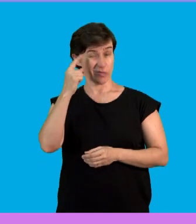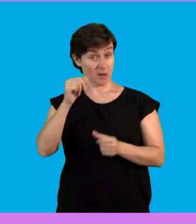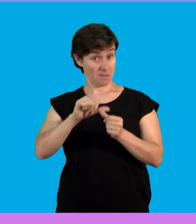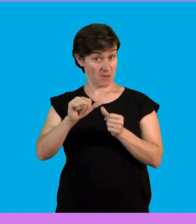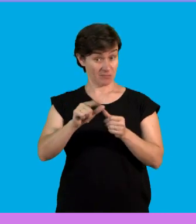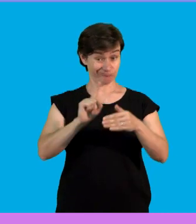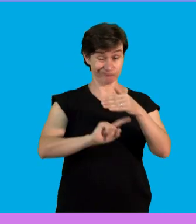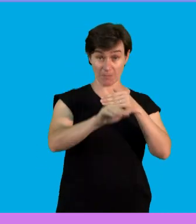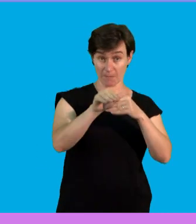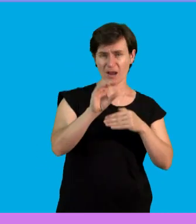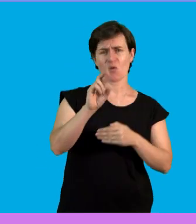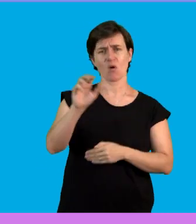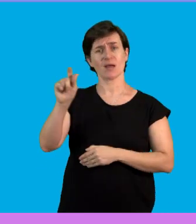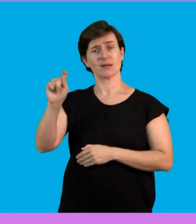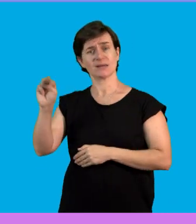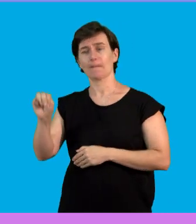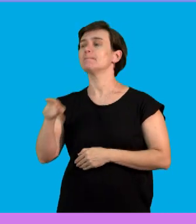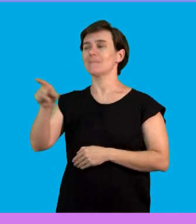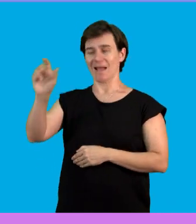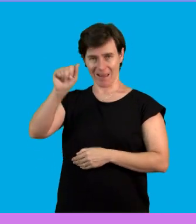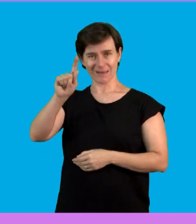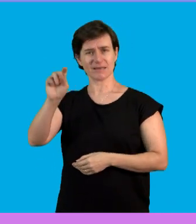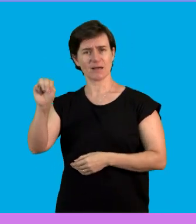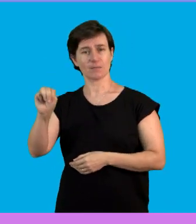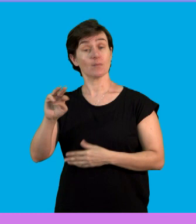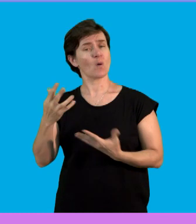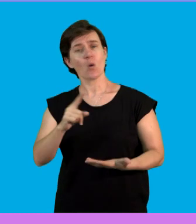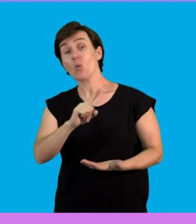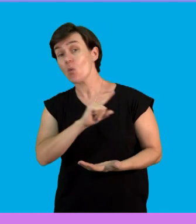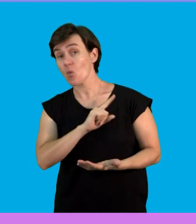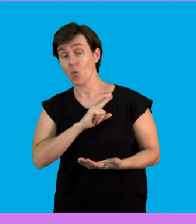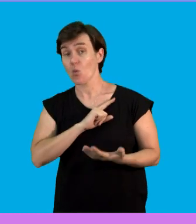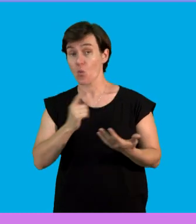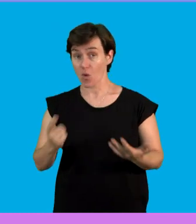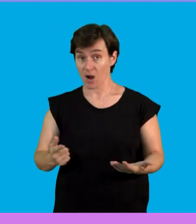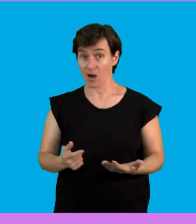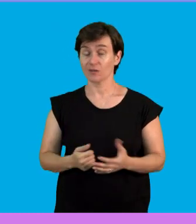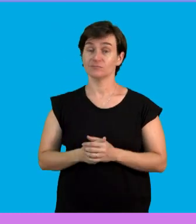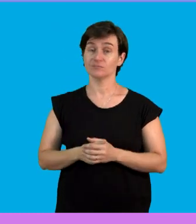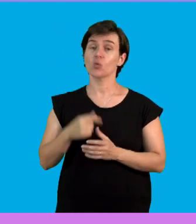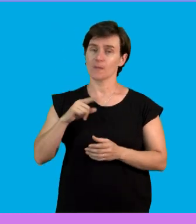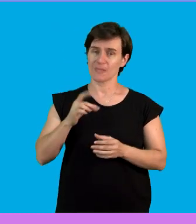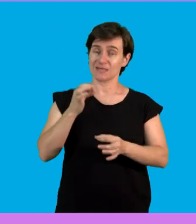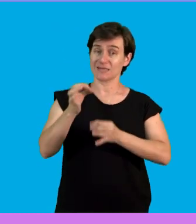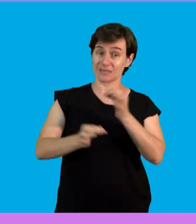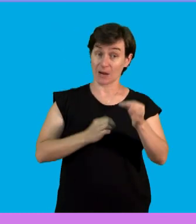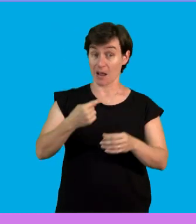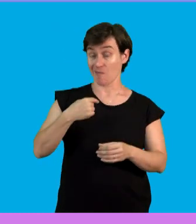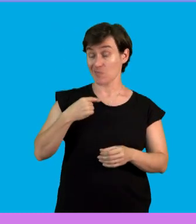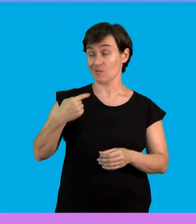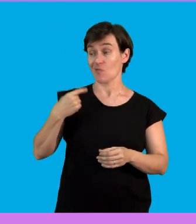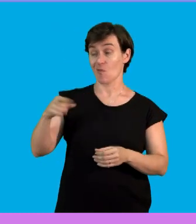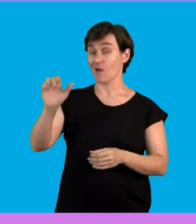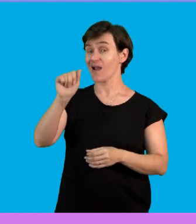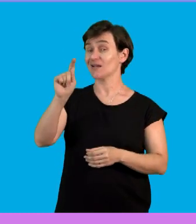will you go? You will go to the ATM. Why will you go to the ATM? We need to show.